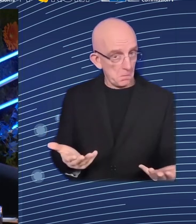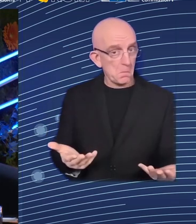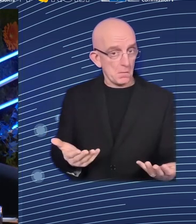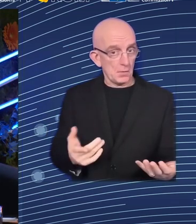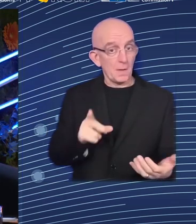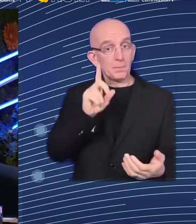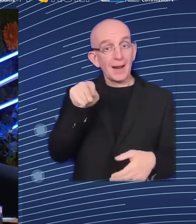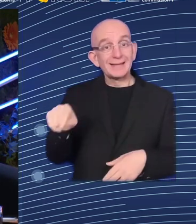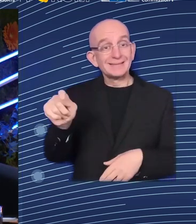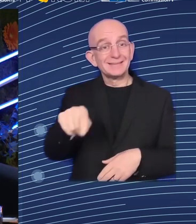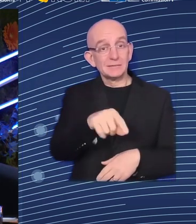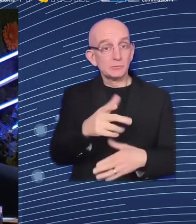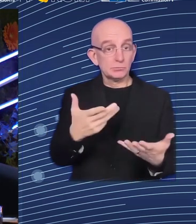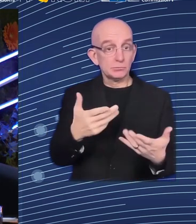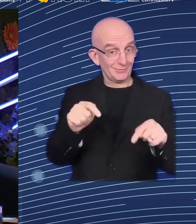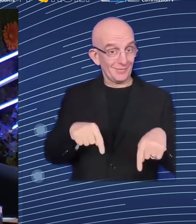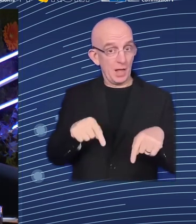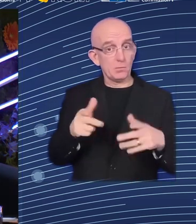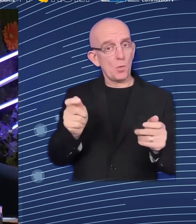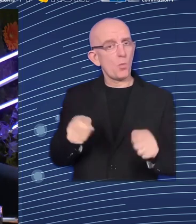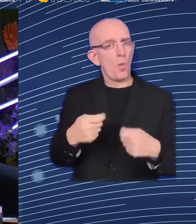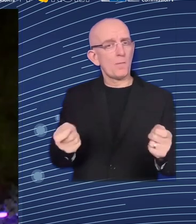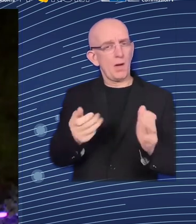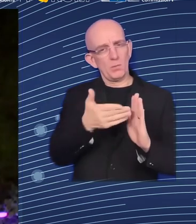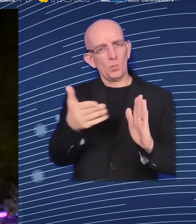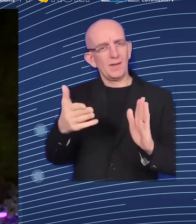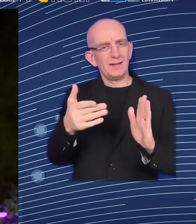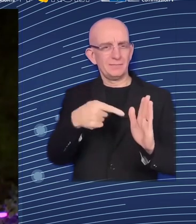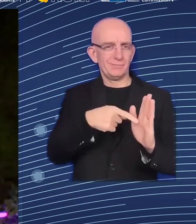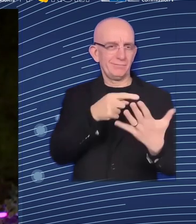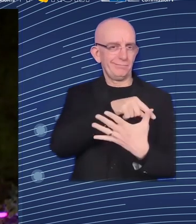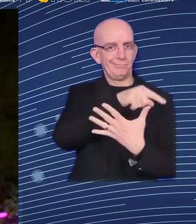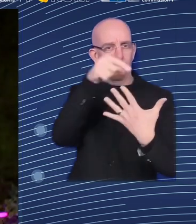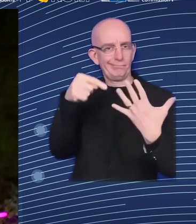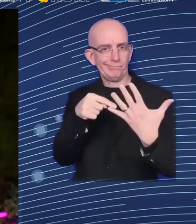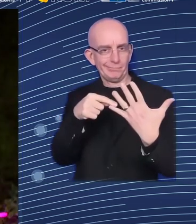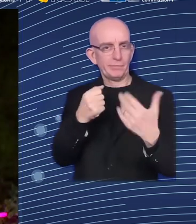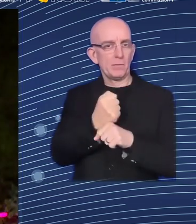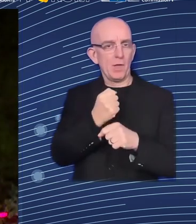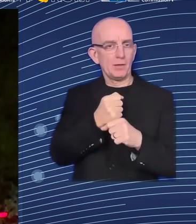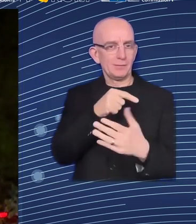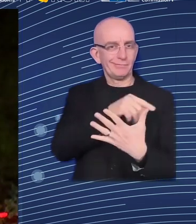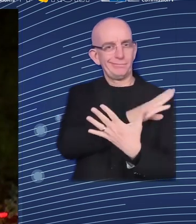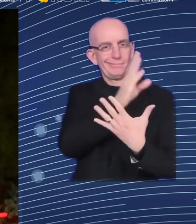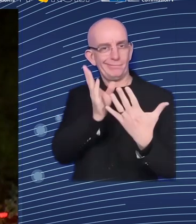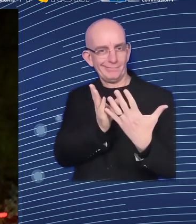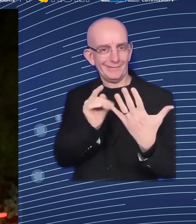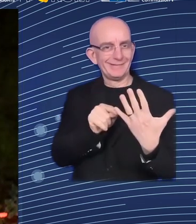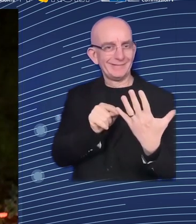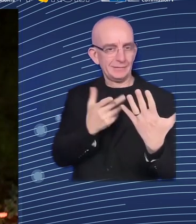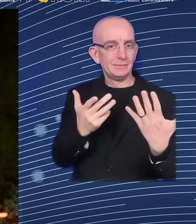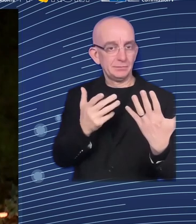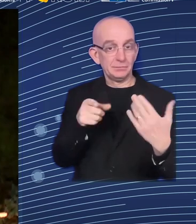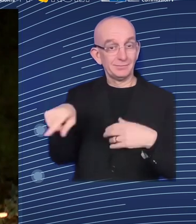like to work less. And men say so more often than women. So we have an issue here with a